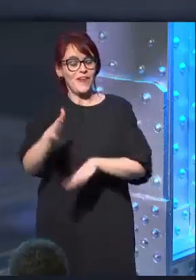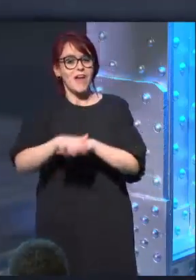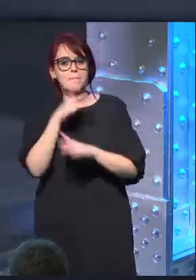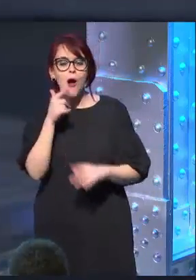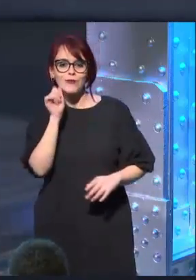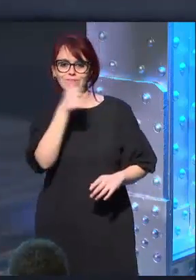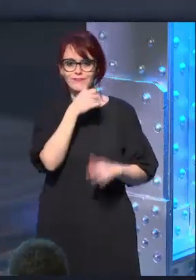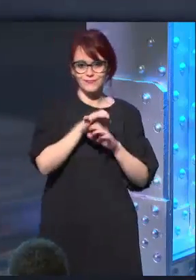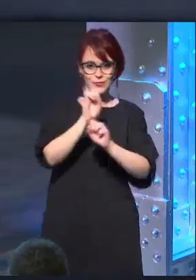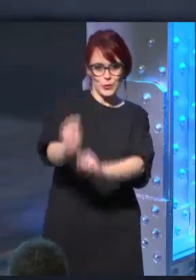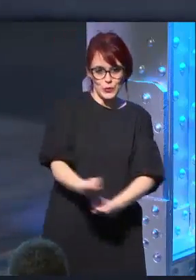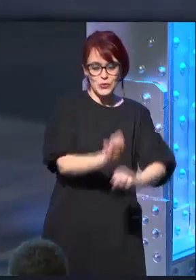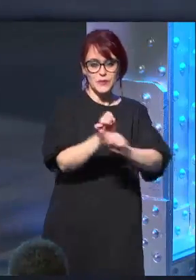connections.